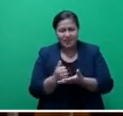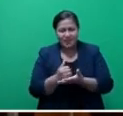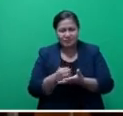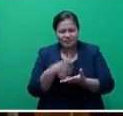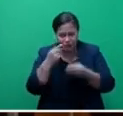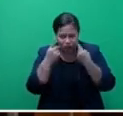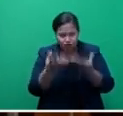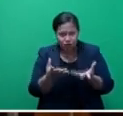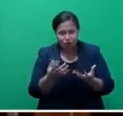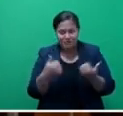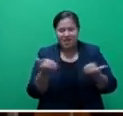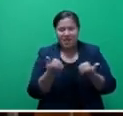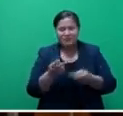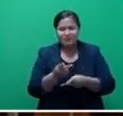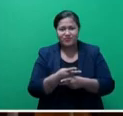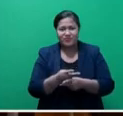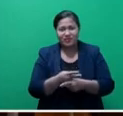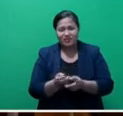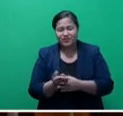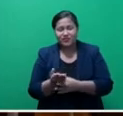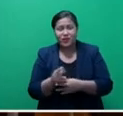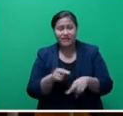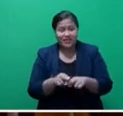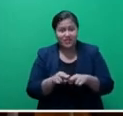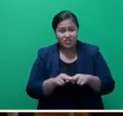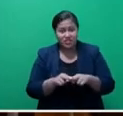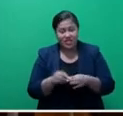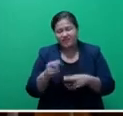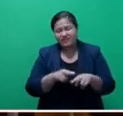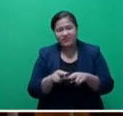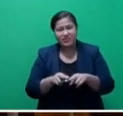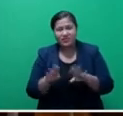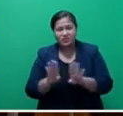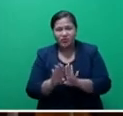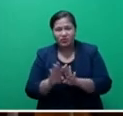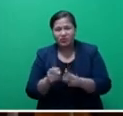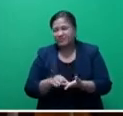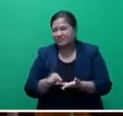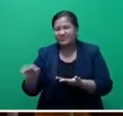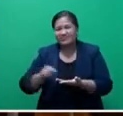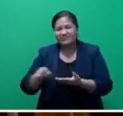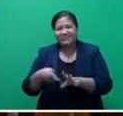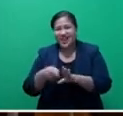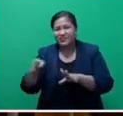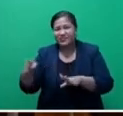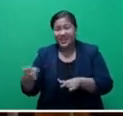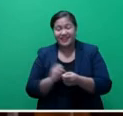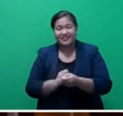products actually go through Fiji and Fijian ports to reach other parts of the region and especially Pacific Island